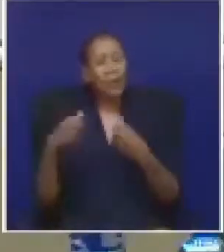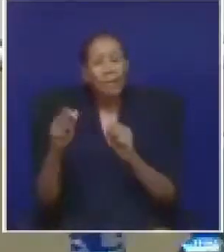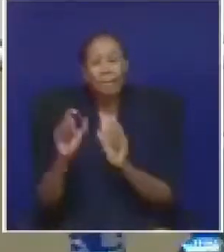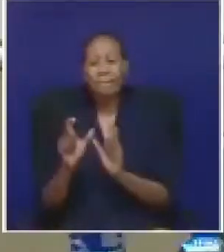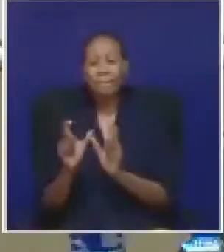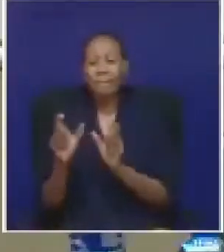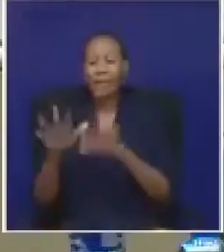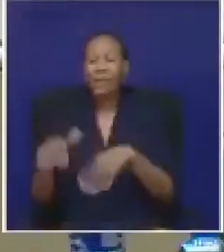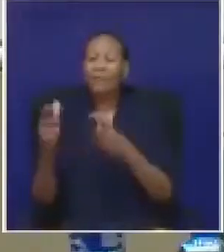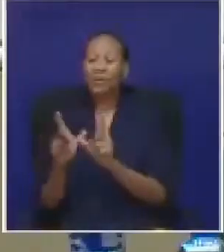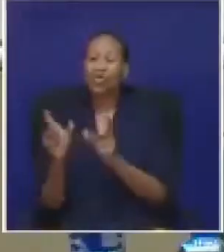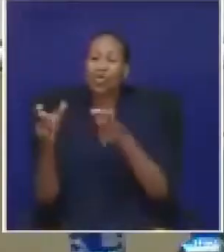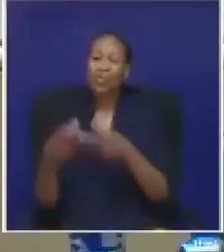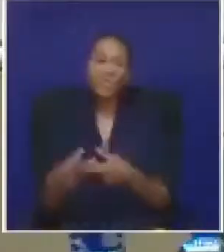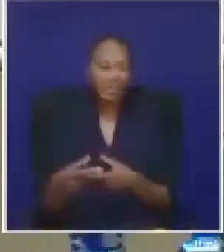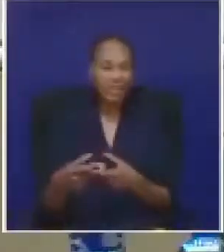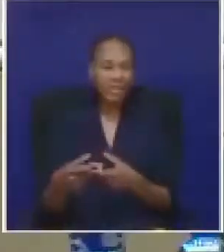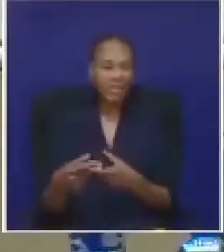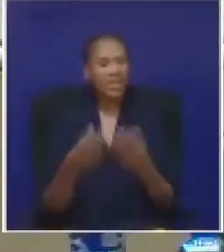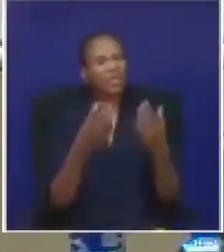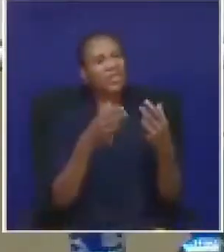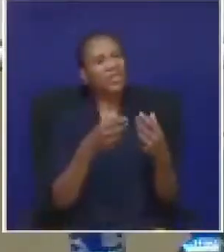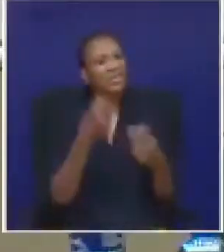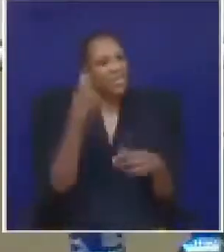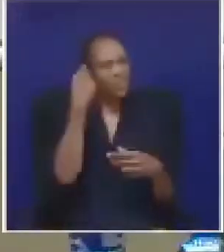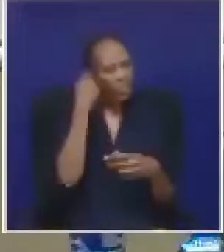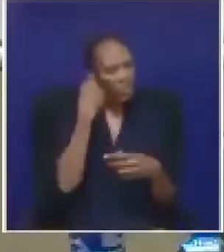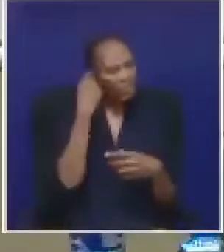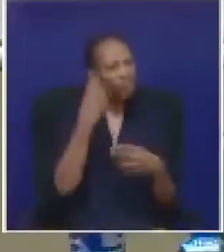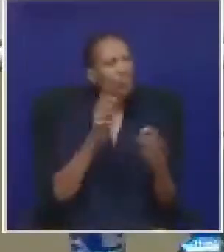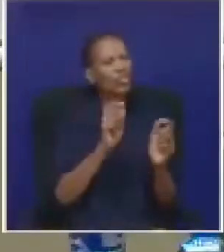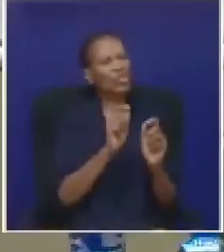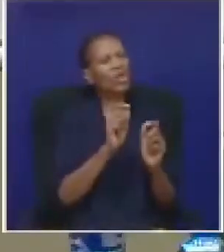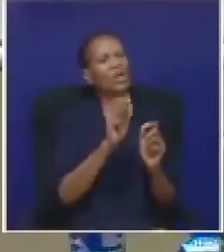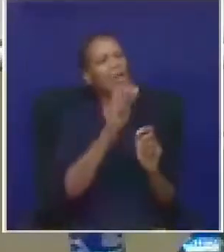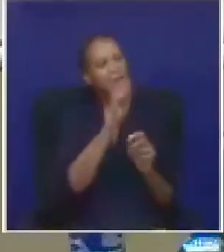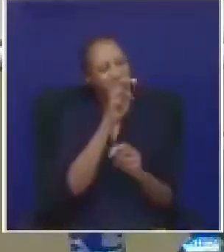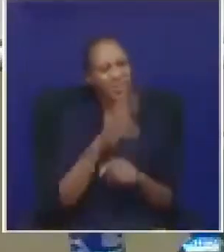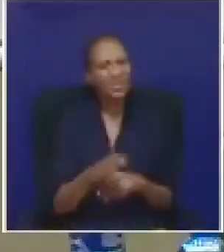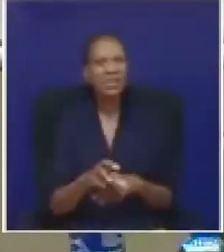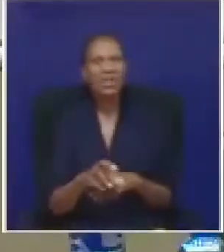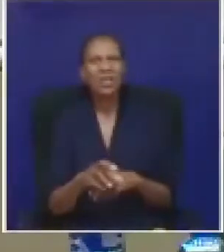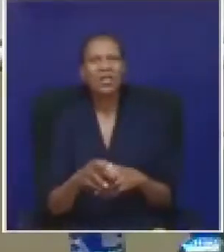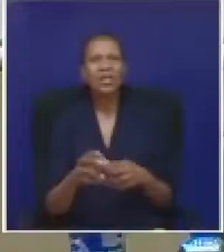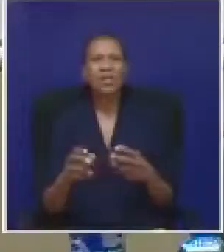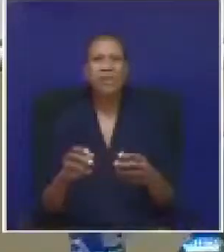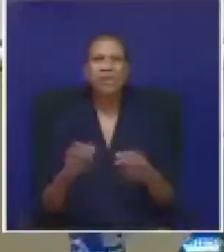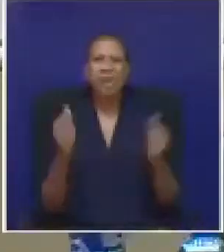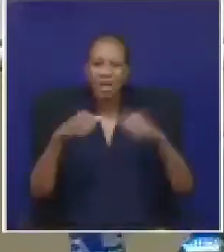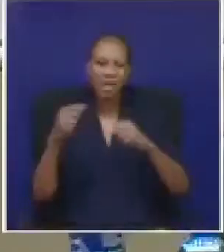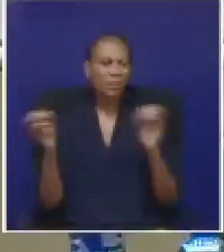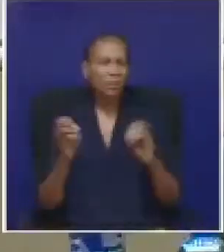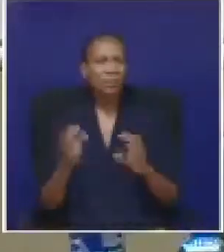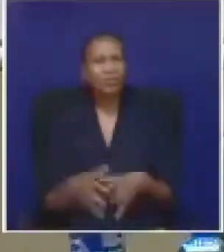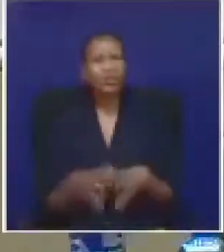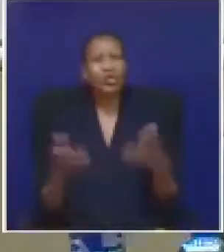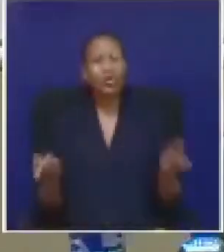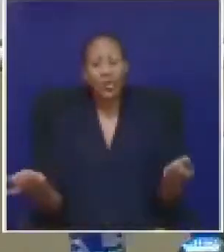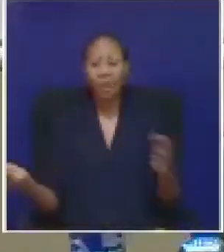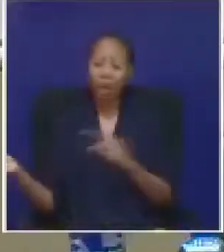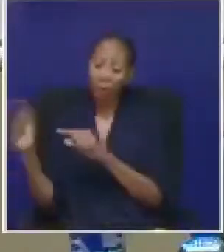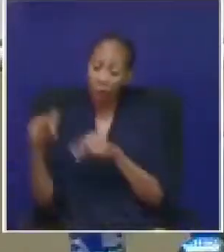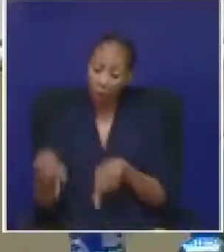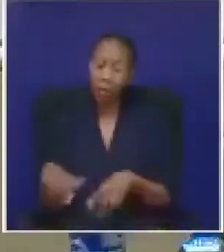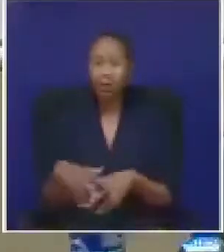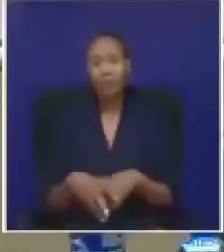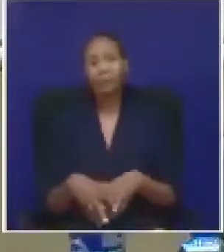the ex-Secretary General of the ANC, coming to us, our support for the fiscal framework. And they made all